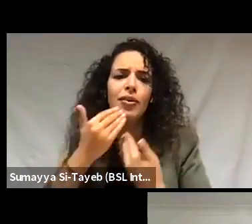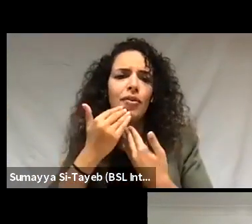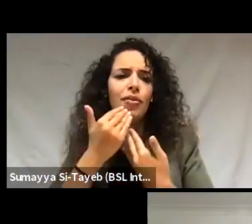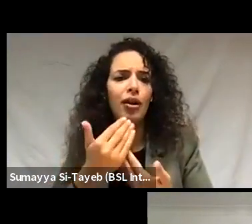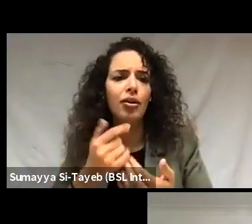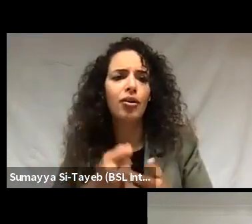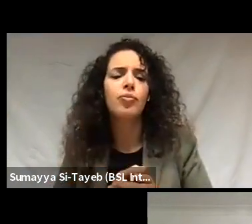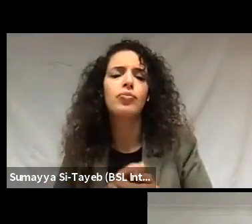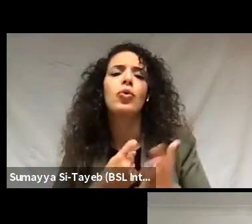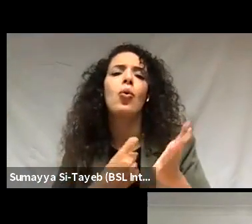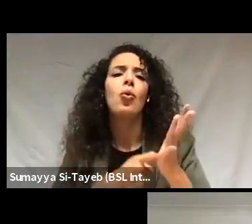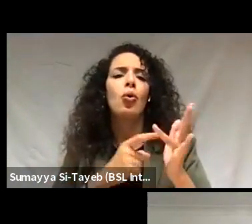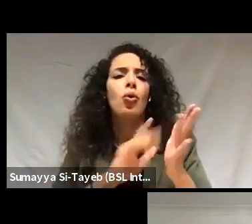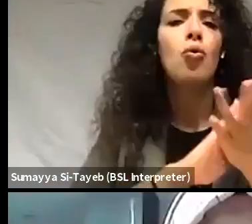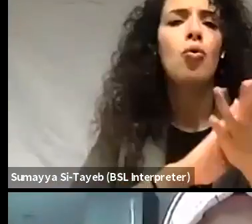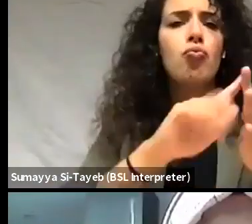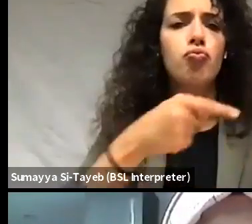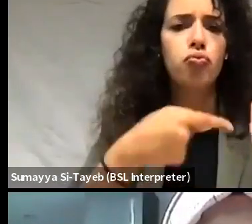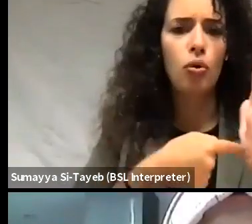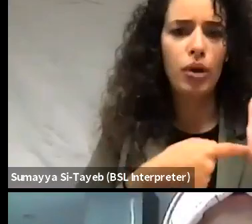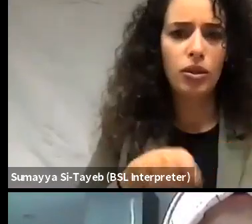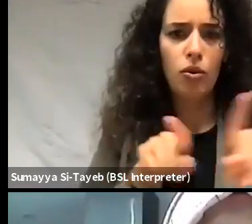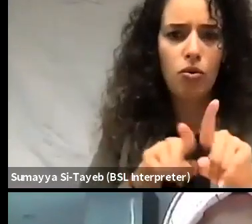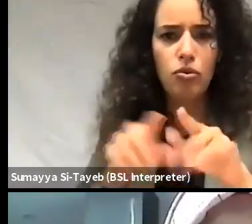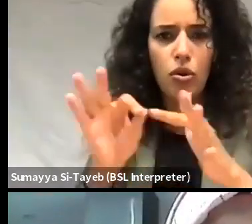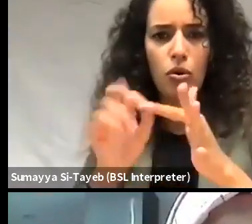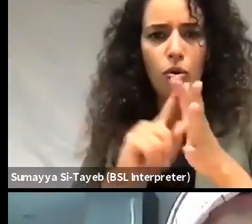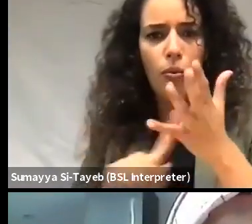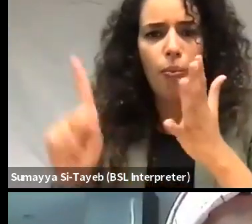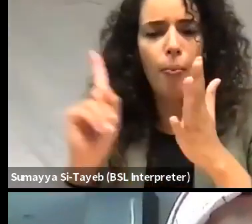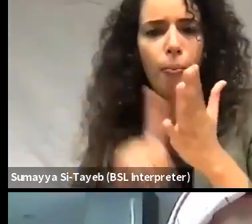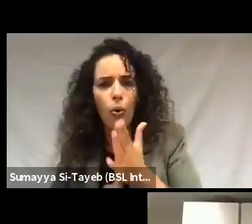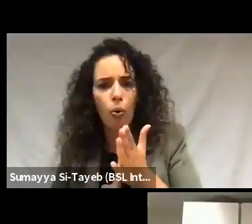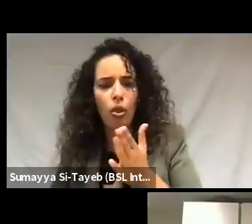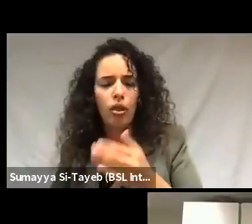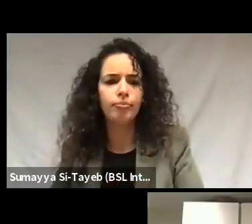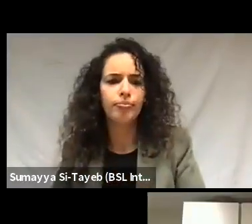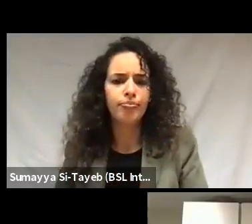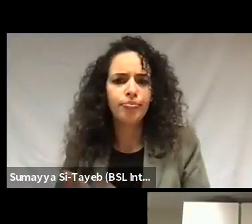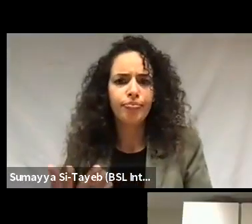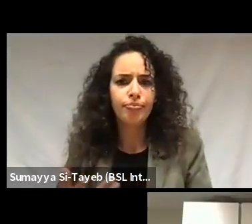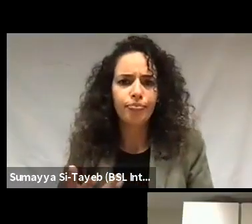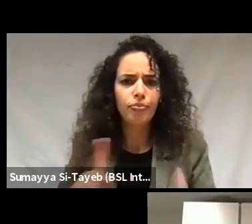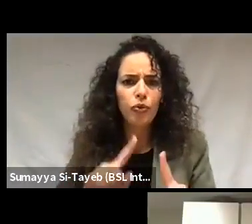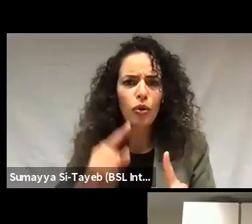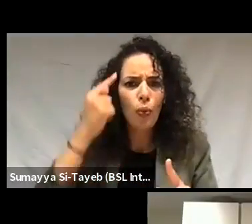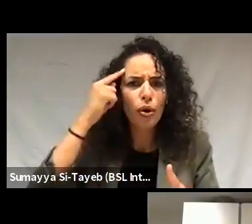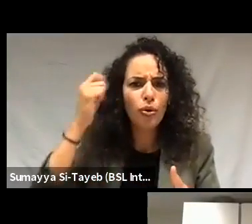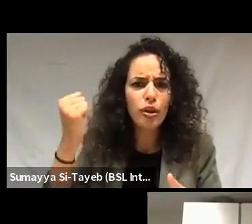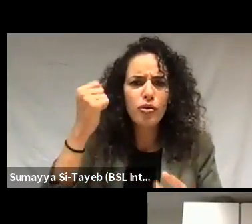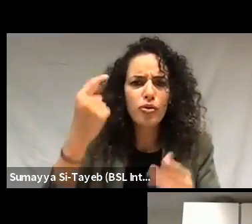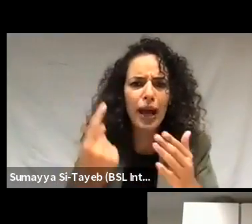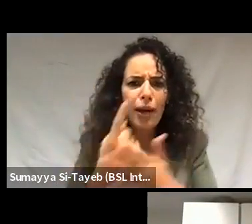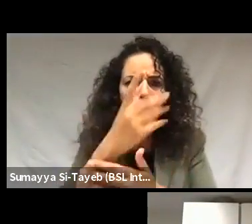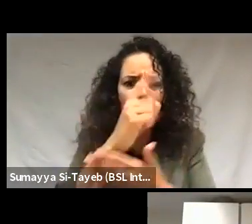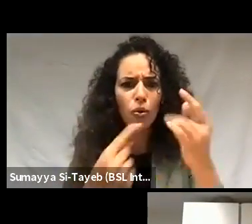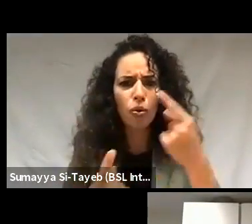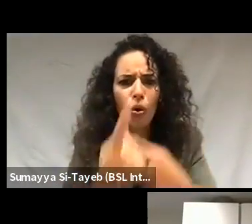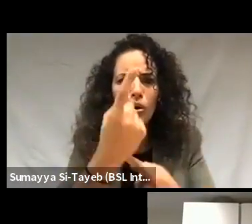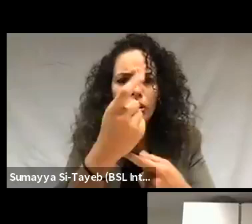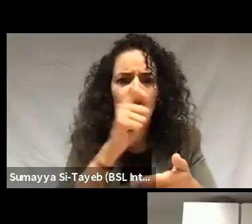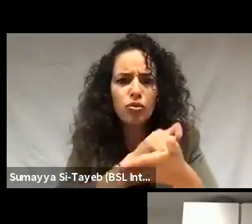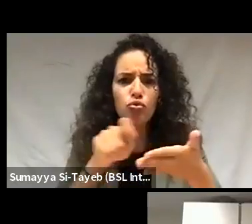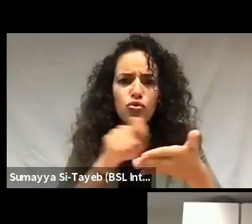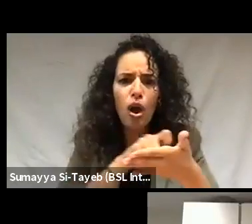also Paul, if you can, I suppose, what do you think should happen to journalists who frame ordinary citizens in this